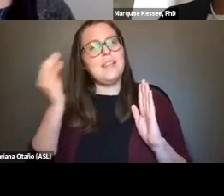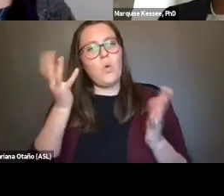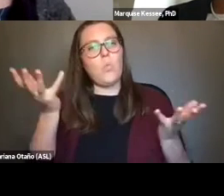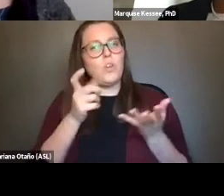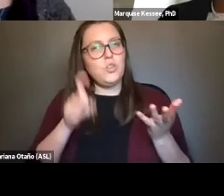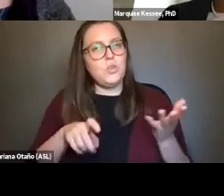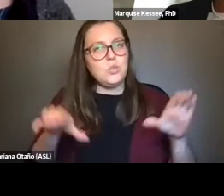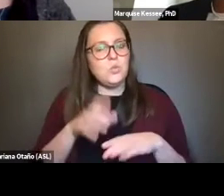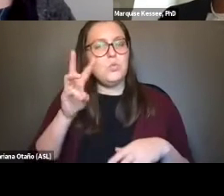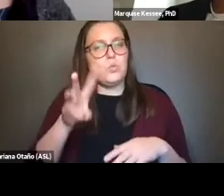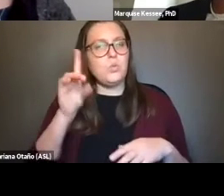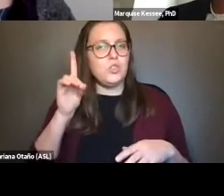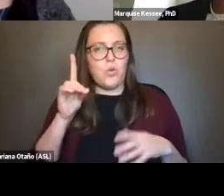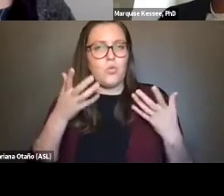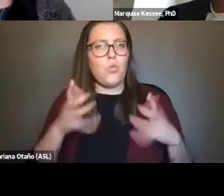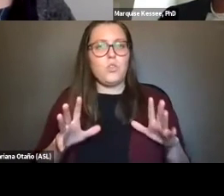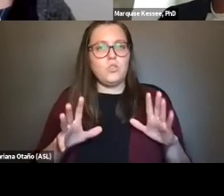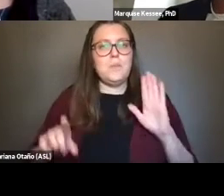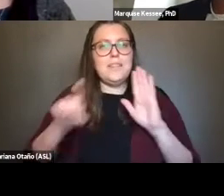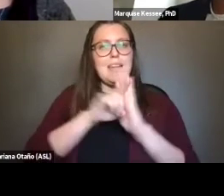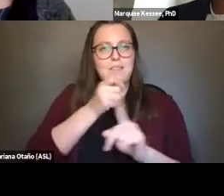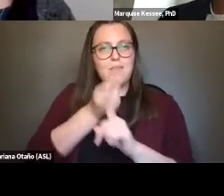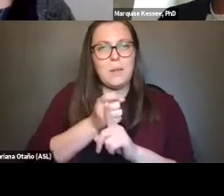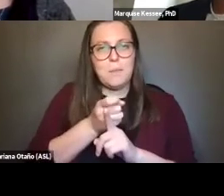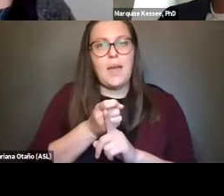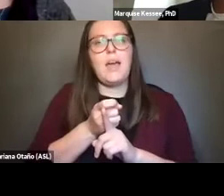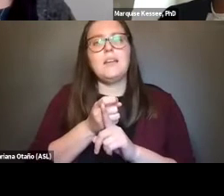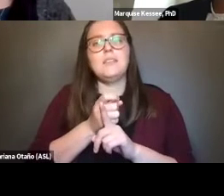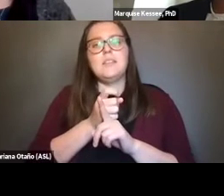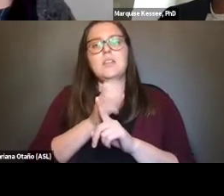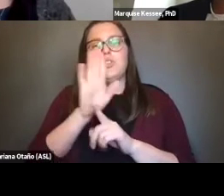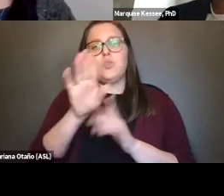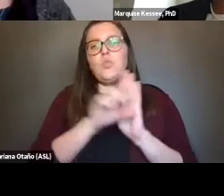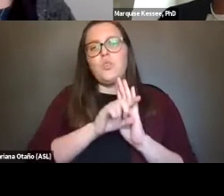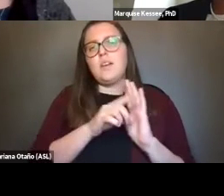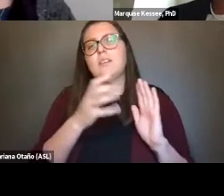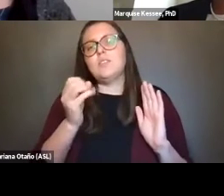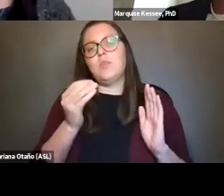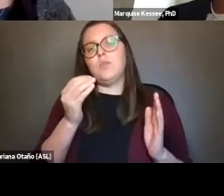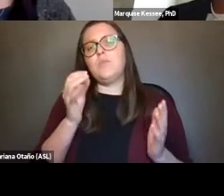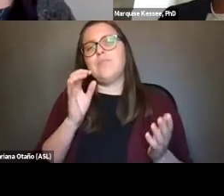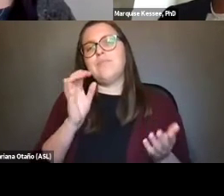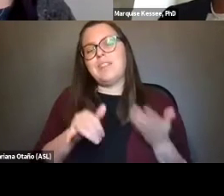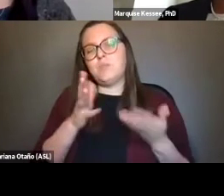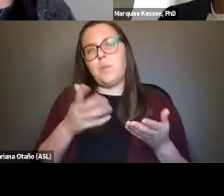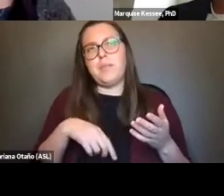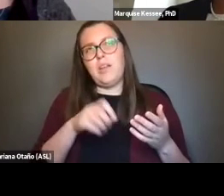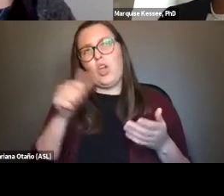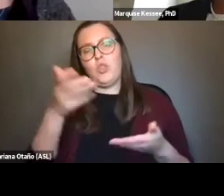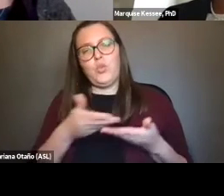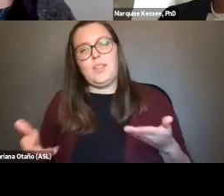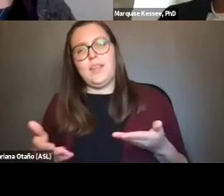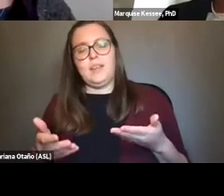that it doesn't count against you. And so that will probably be, outside of what was already said, that would be the next biggest